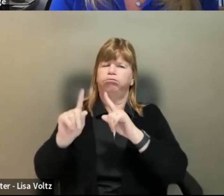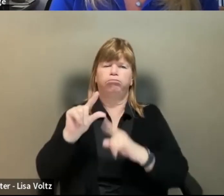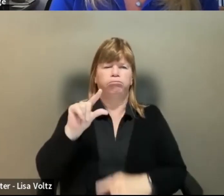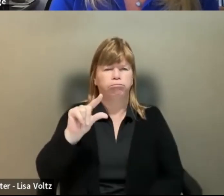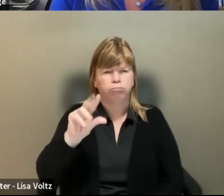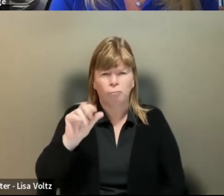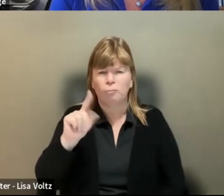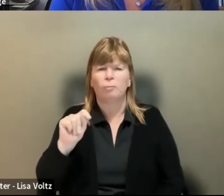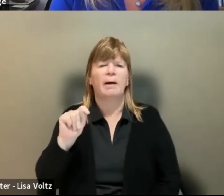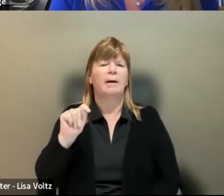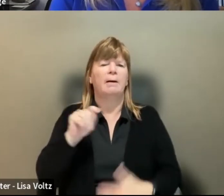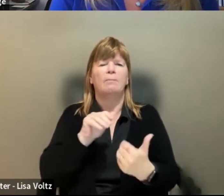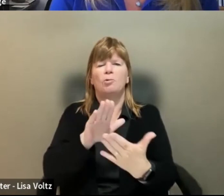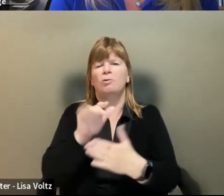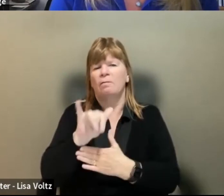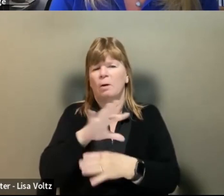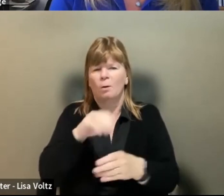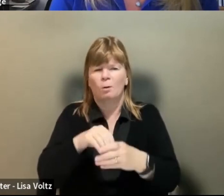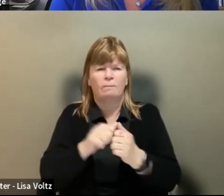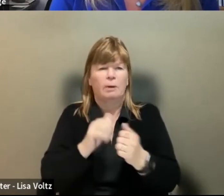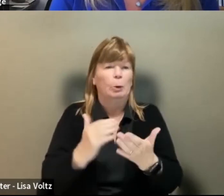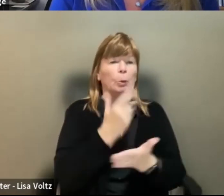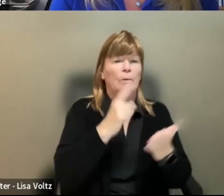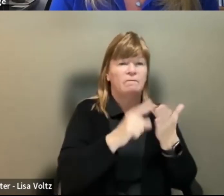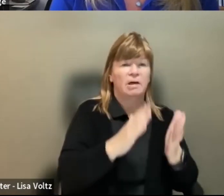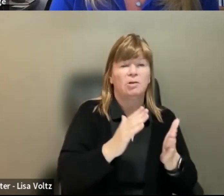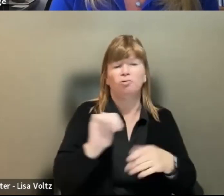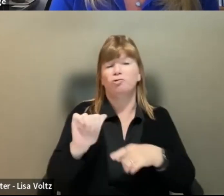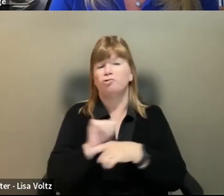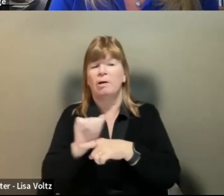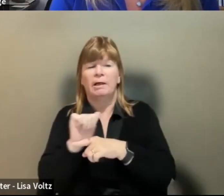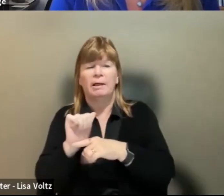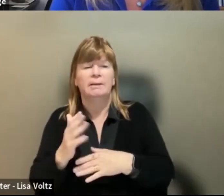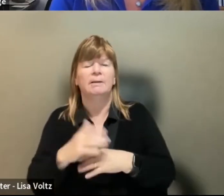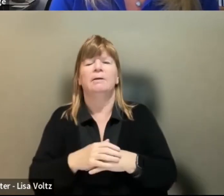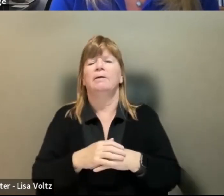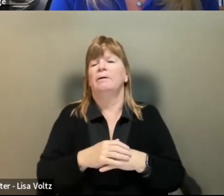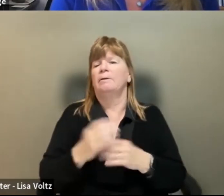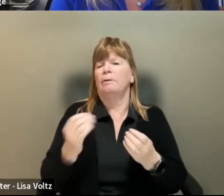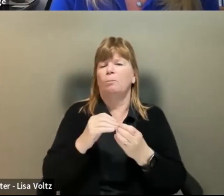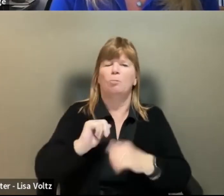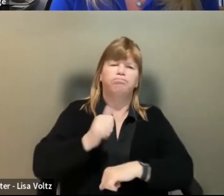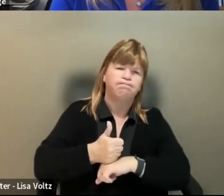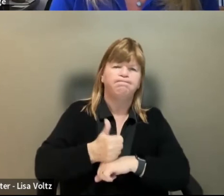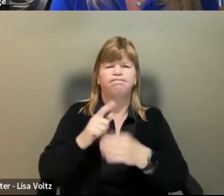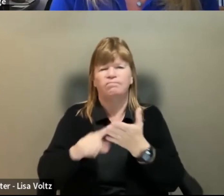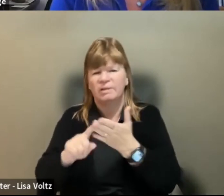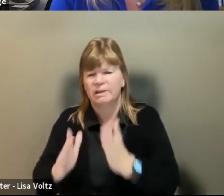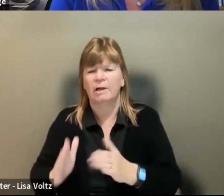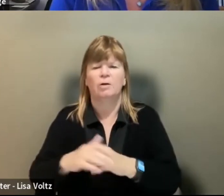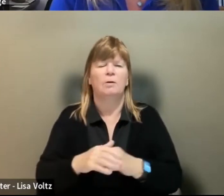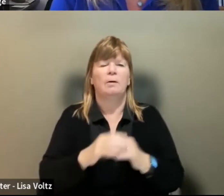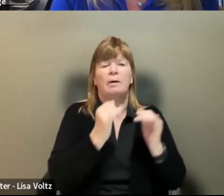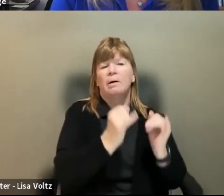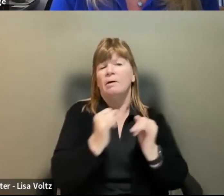mechanisms, including those for new investigators and trainees, more established investigators, individuals